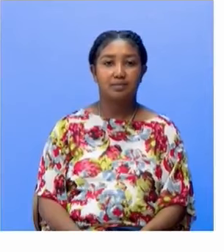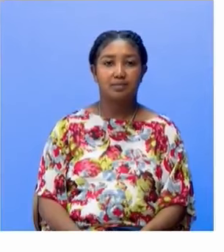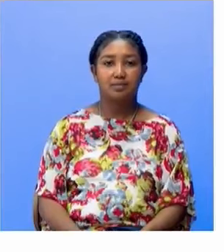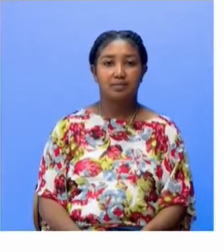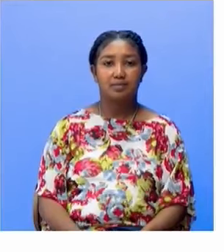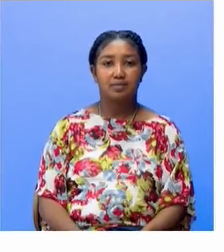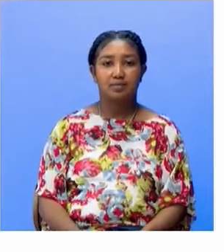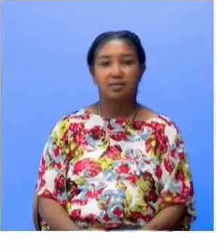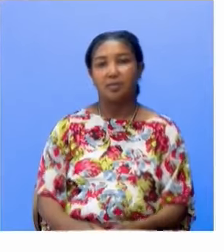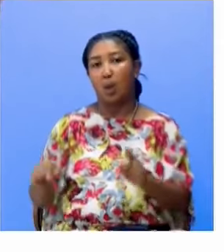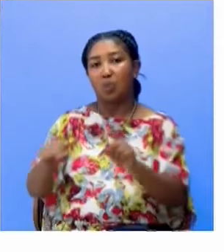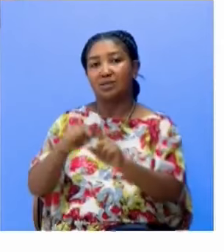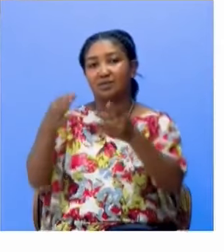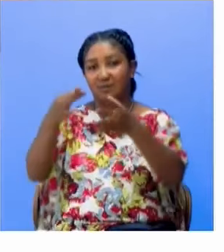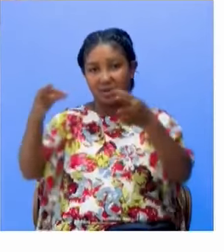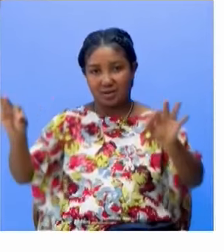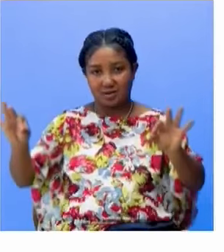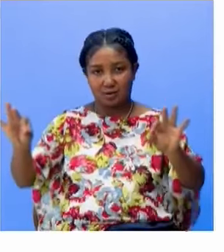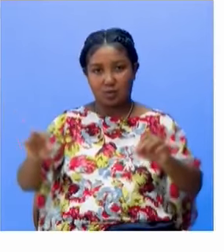Affirmative.